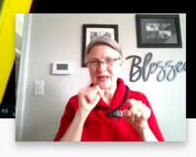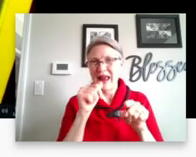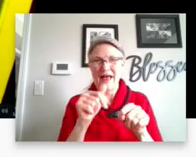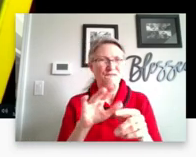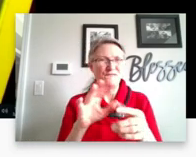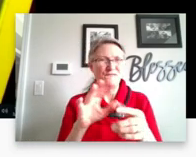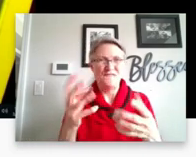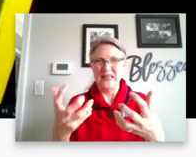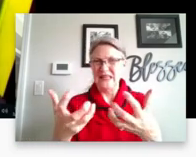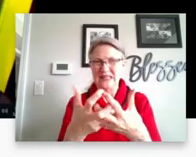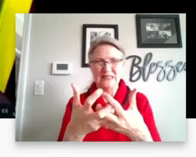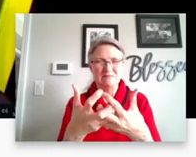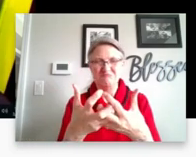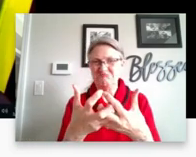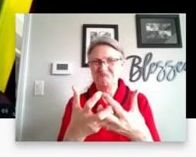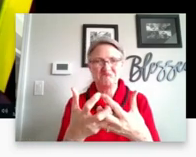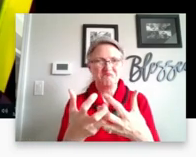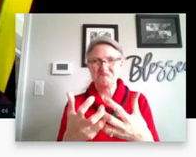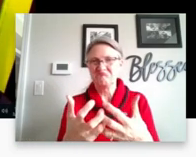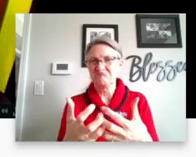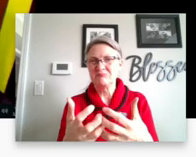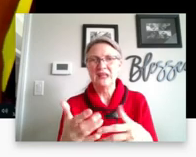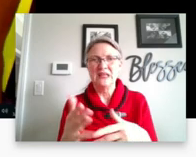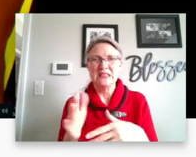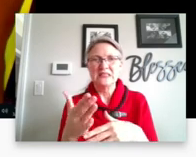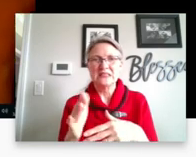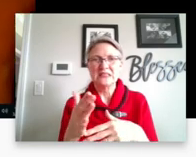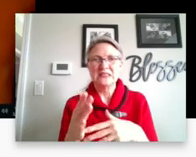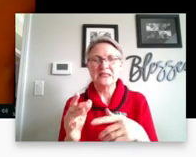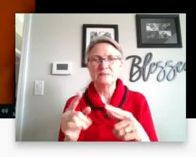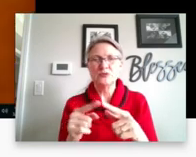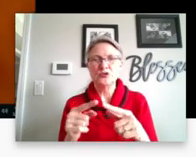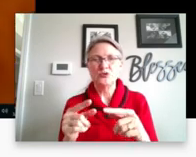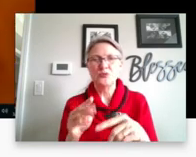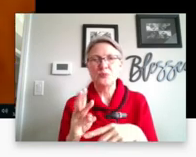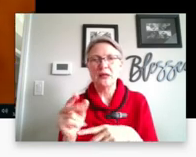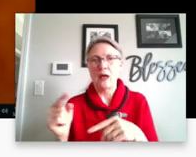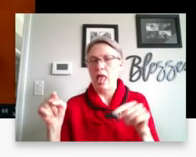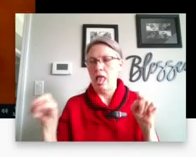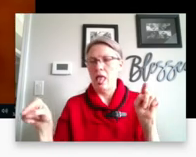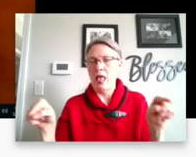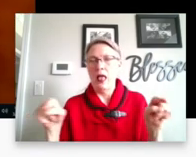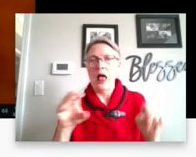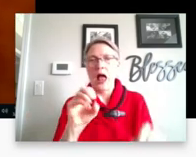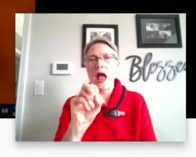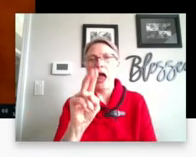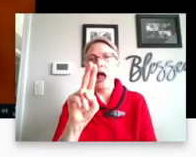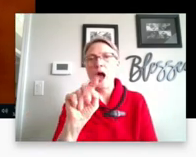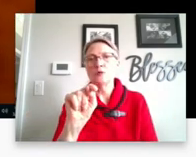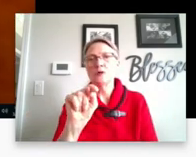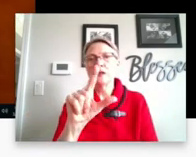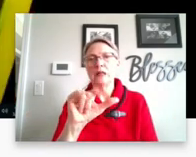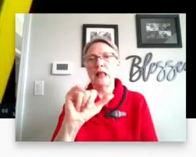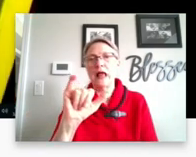8.5 inches seem to be outliers.